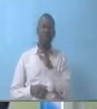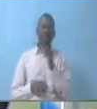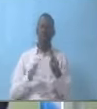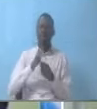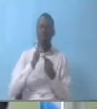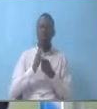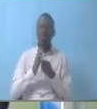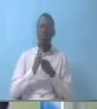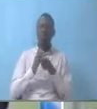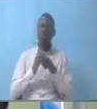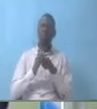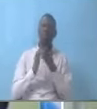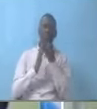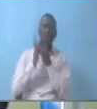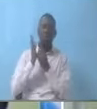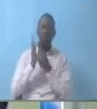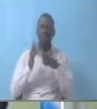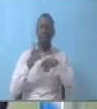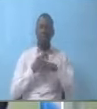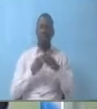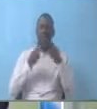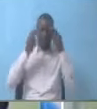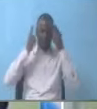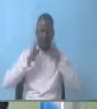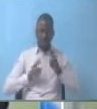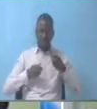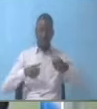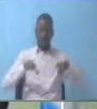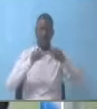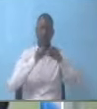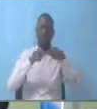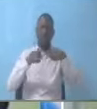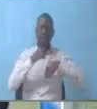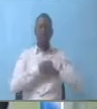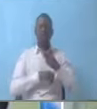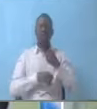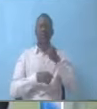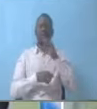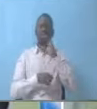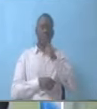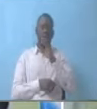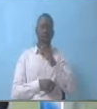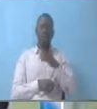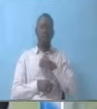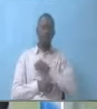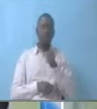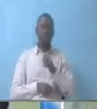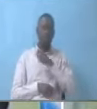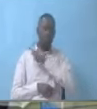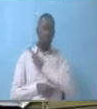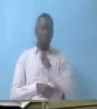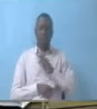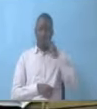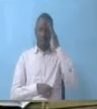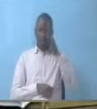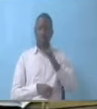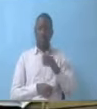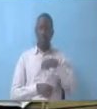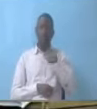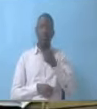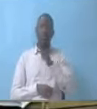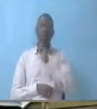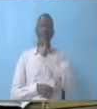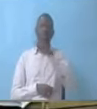country. Mm-hmm. And we thank you for your service. Thank you. And for everything you have done to help improve